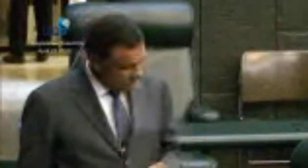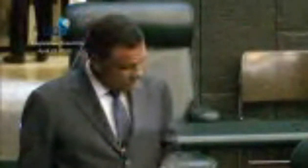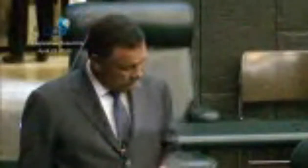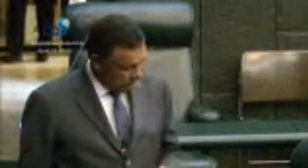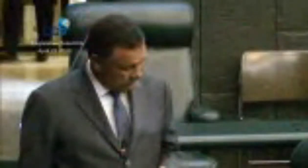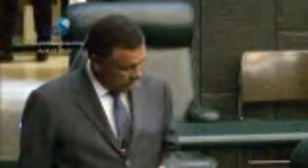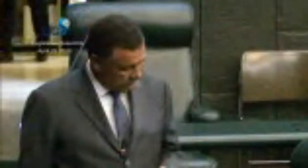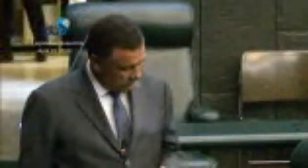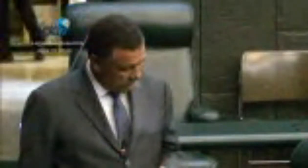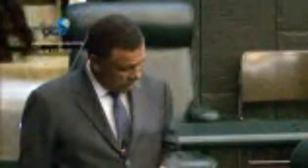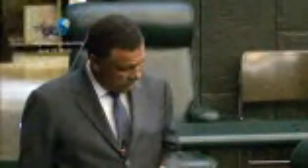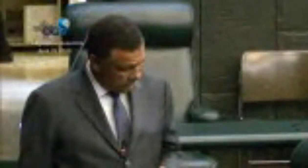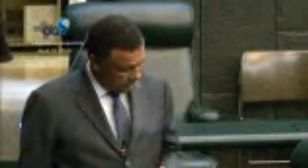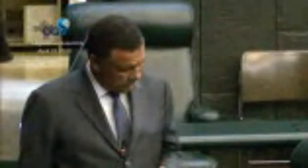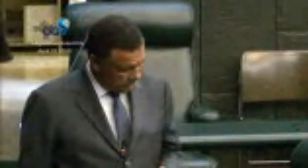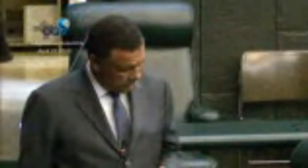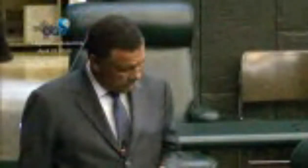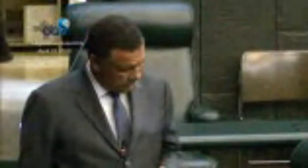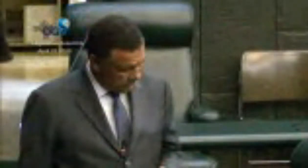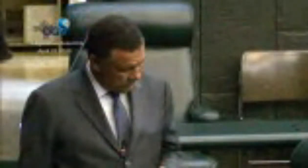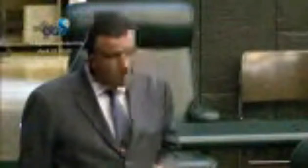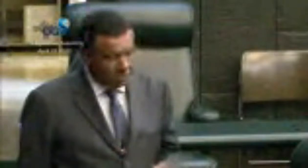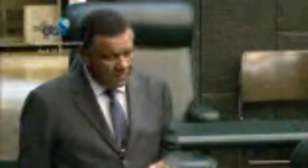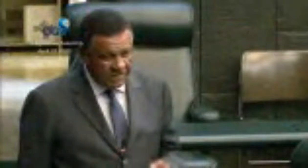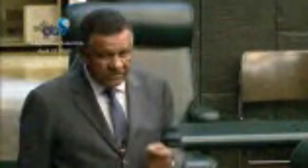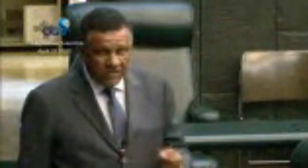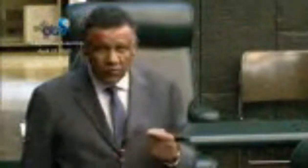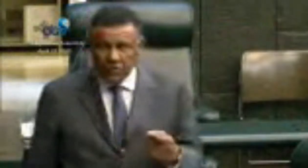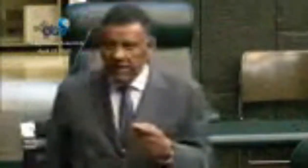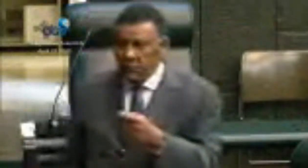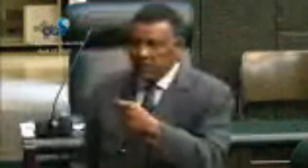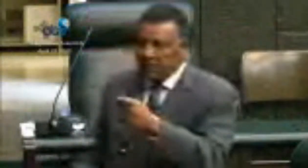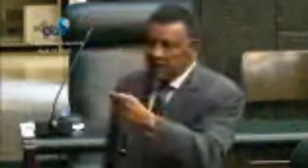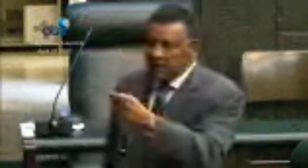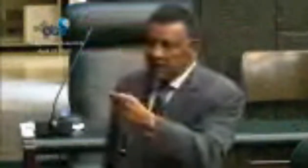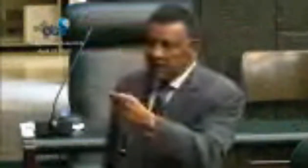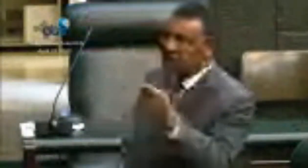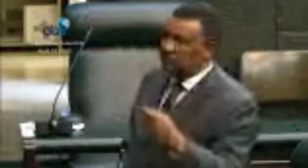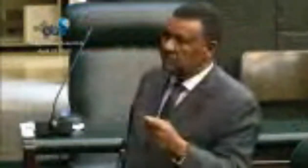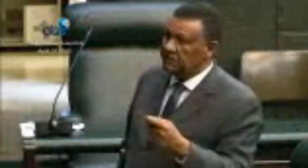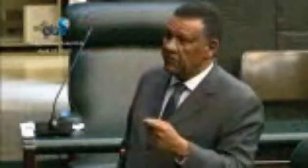virus is not going anywhere in a place anytime soon.